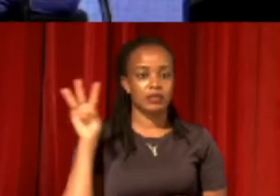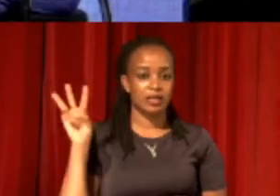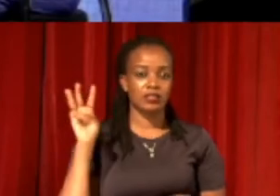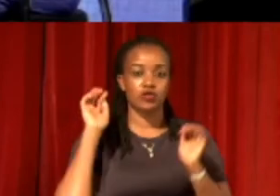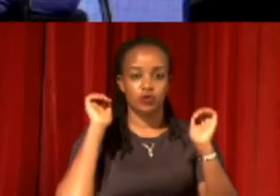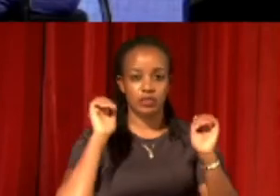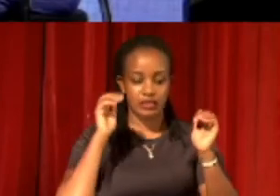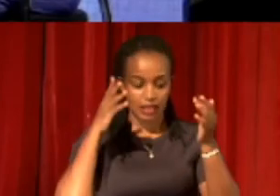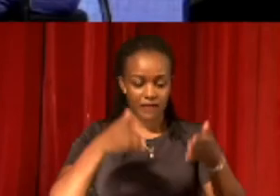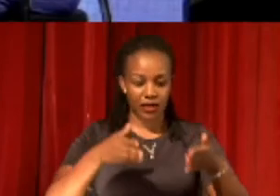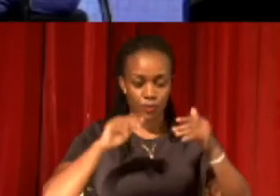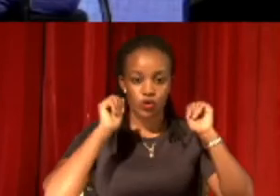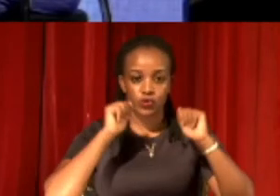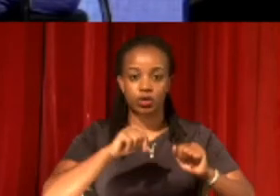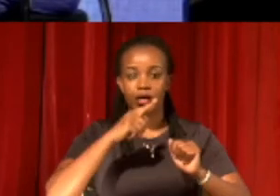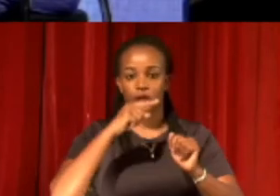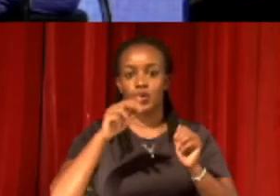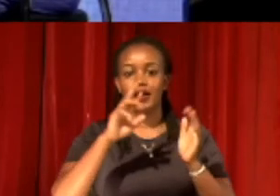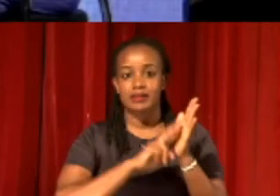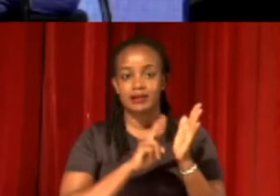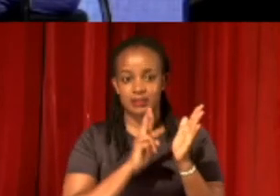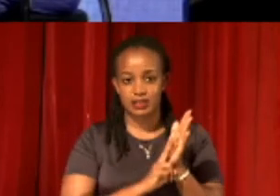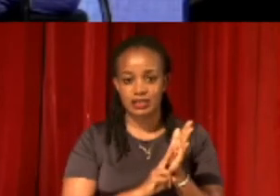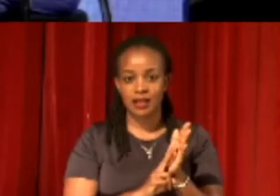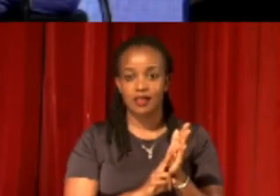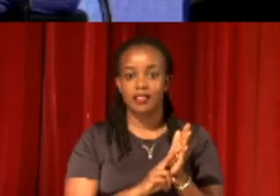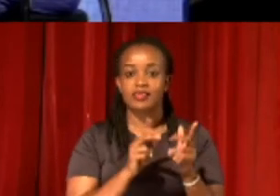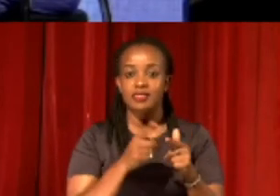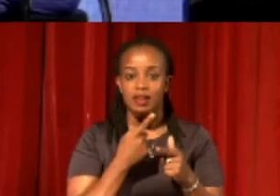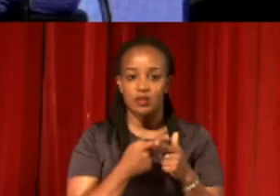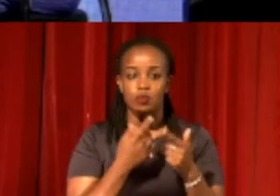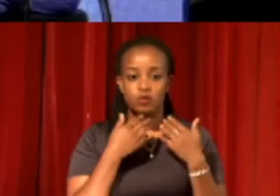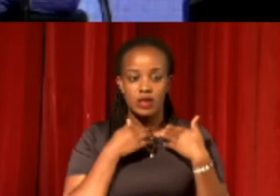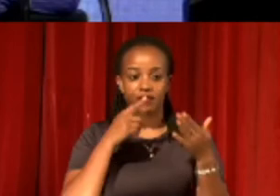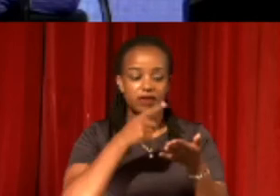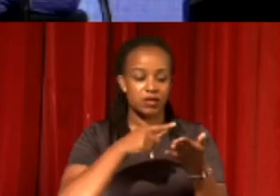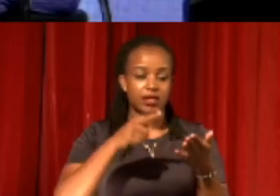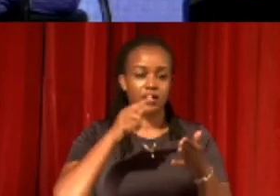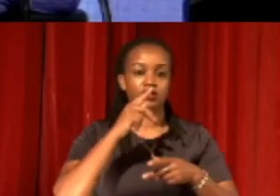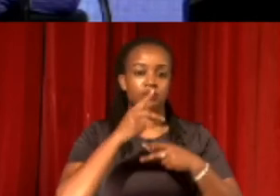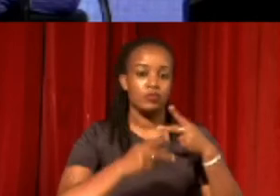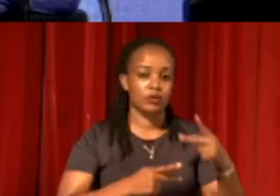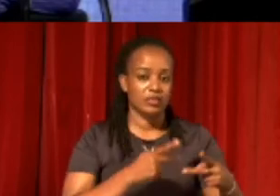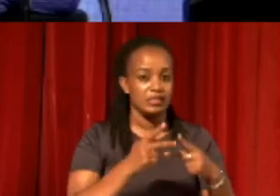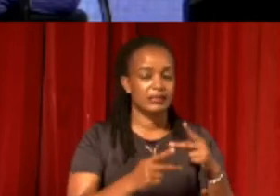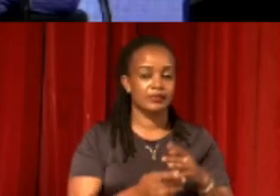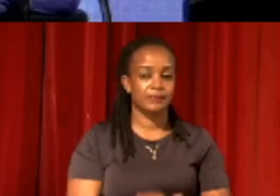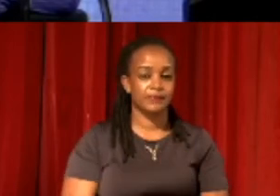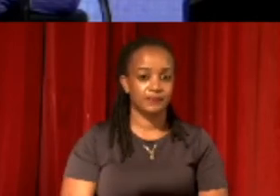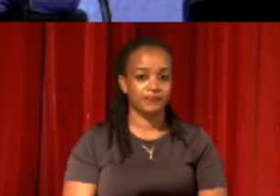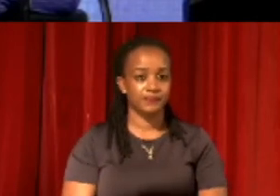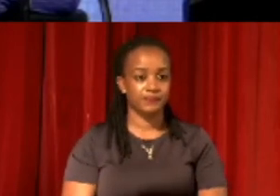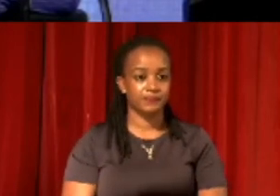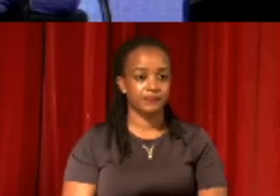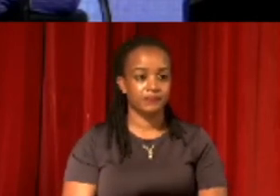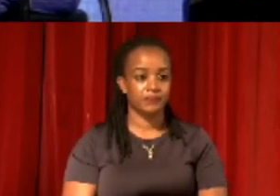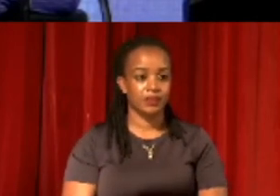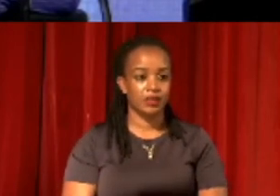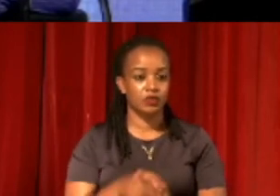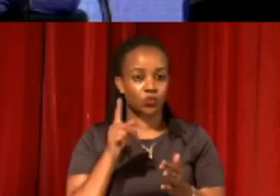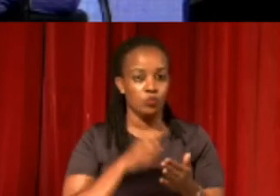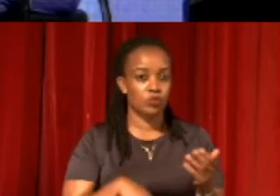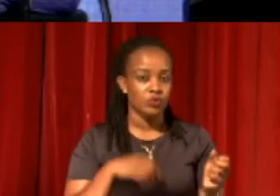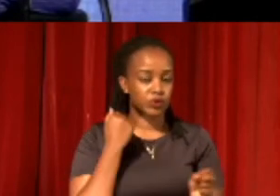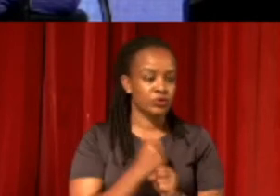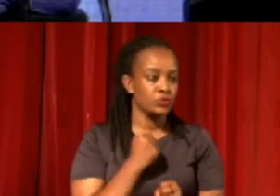register. Yes. And then I'll go through a verification process. Okay. If you're registering afresh, you'll have a verification process that we do. Okay. And what we've been doing with